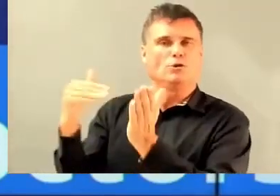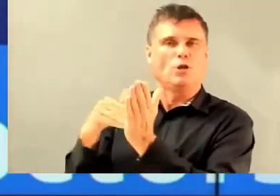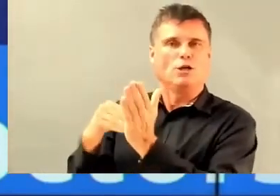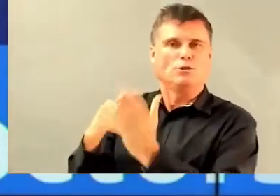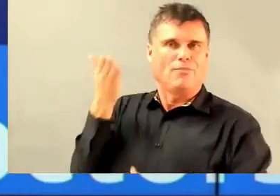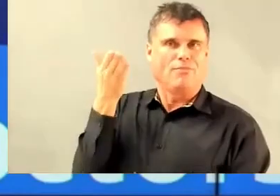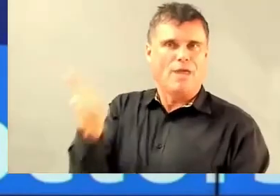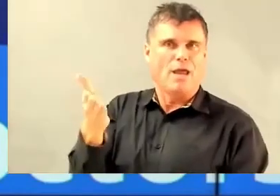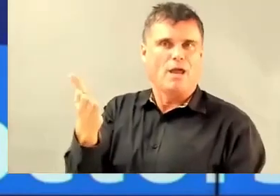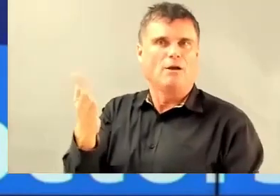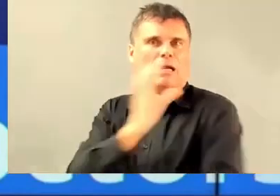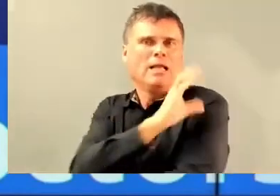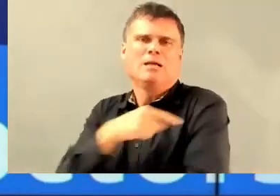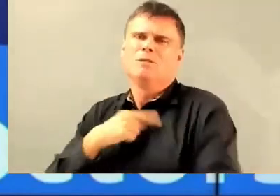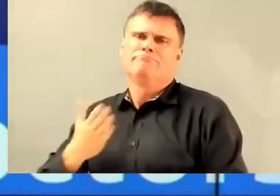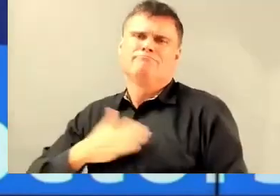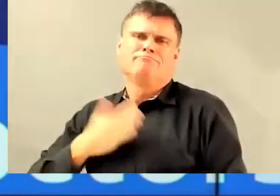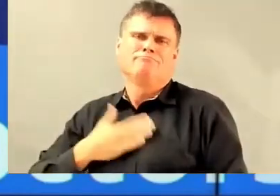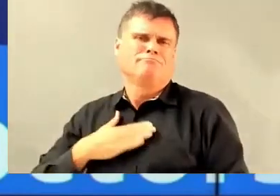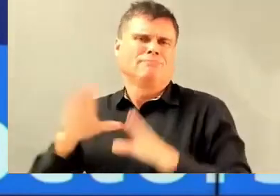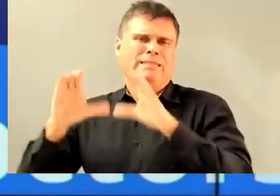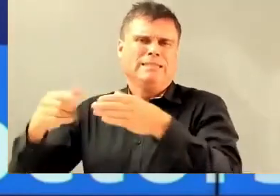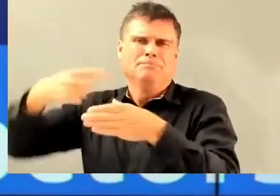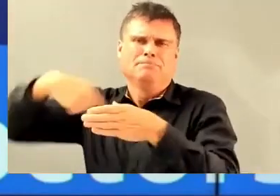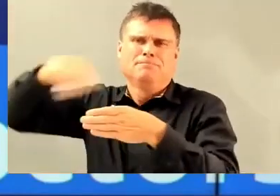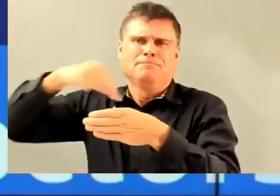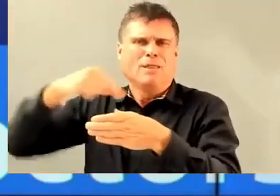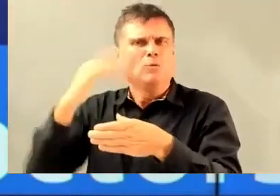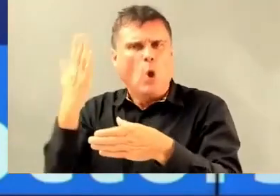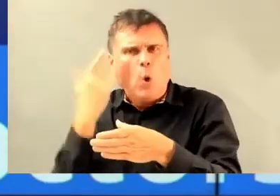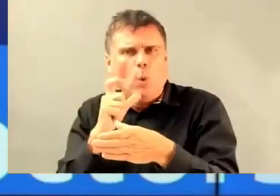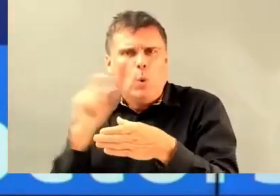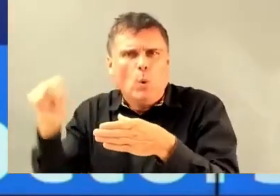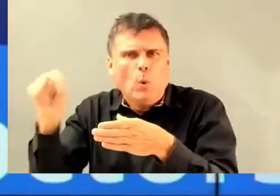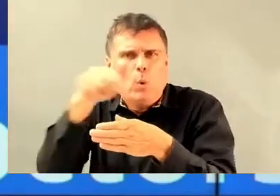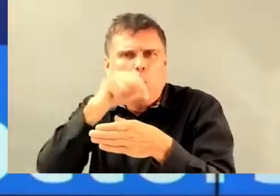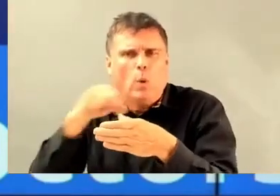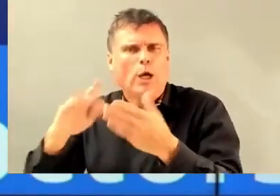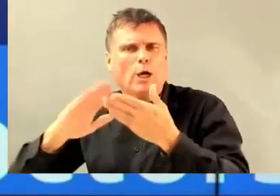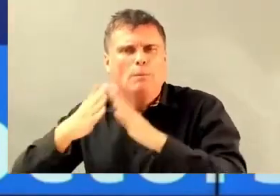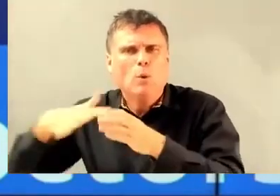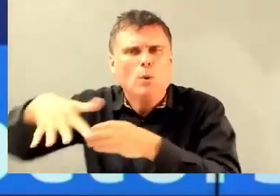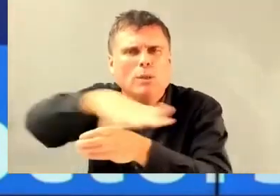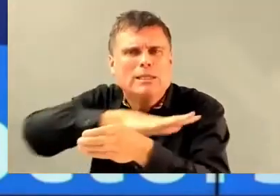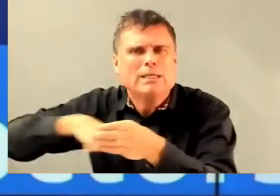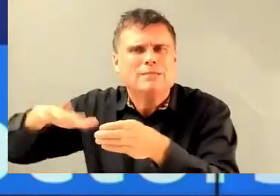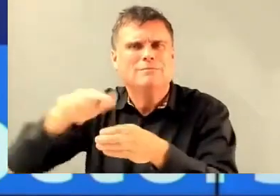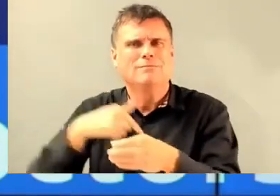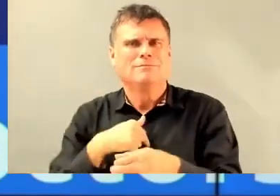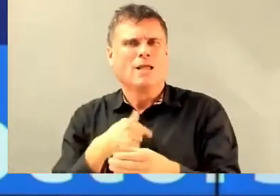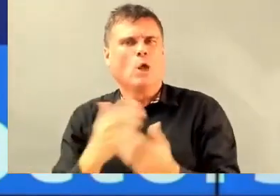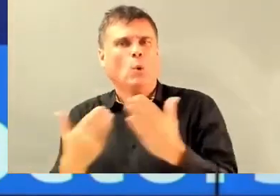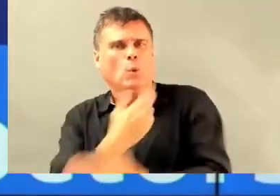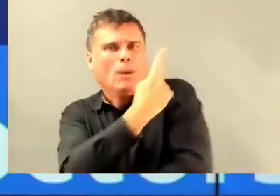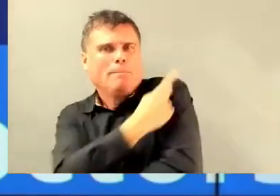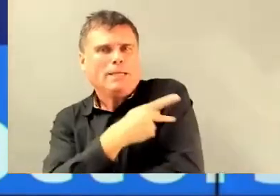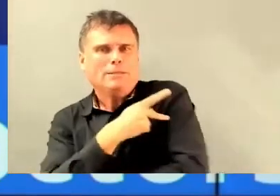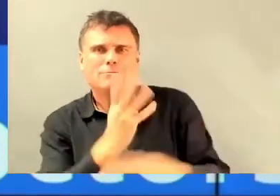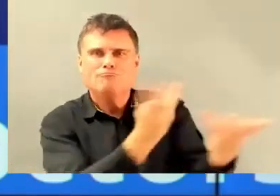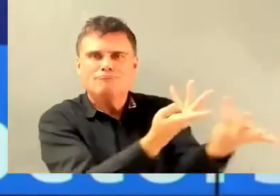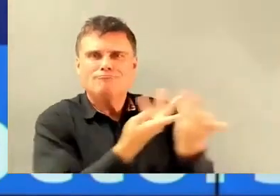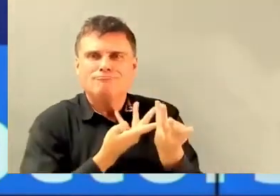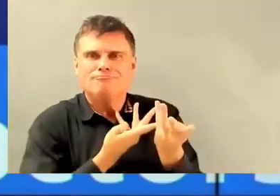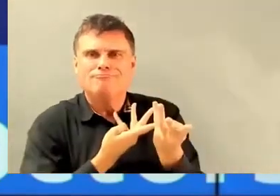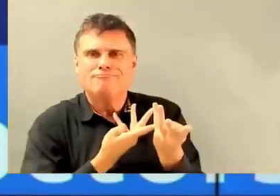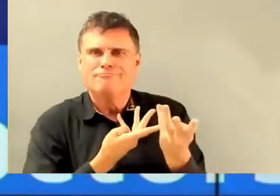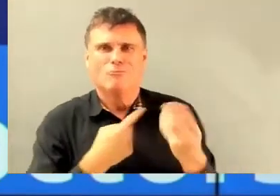to know the community and my new patients. This program fully prepared me to be a successful family physician